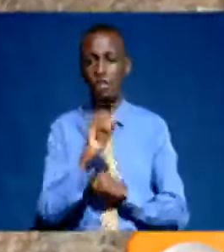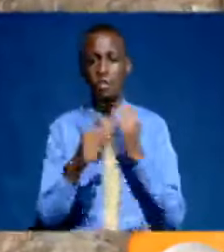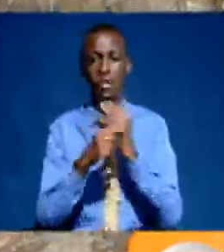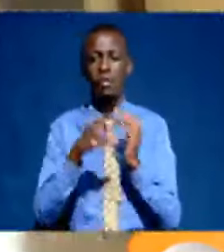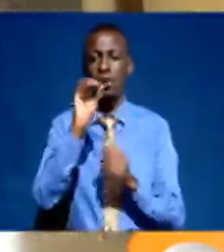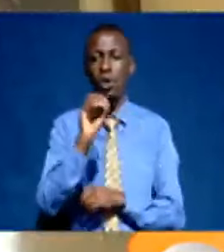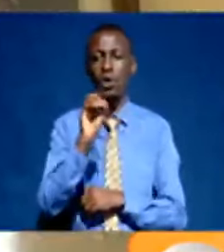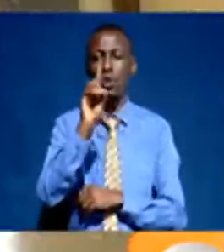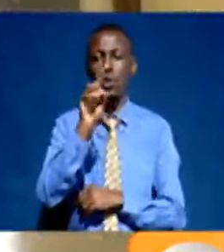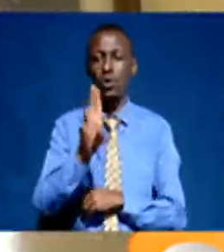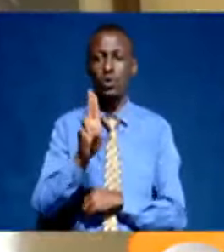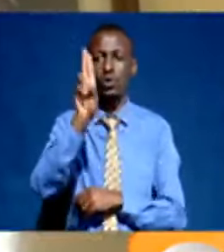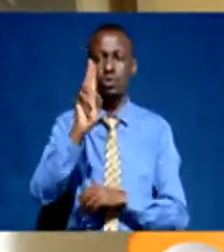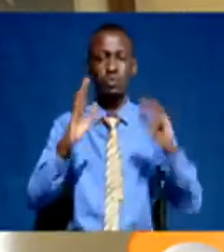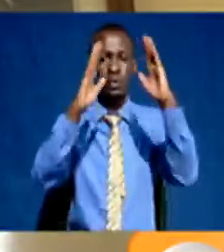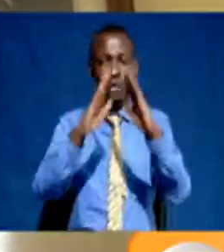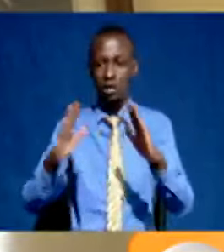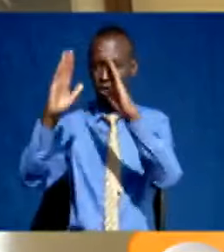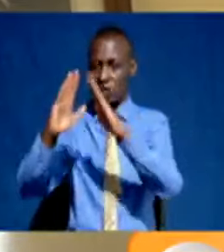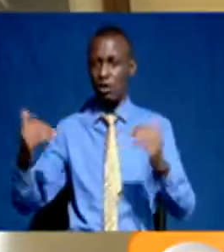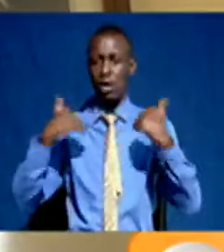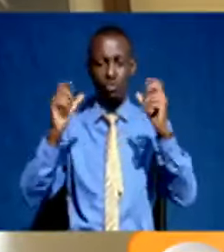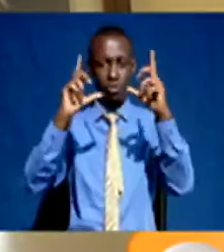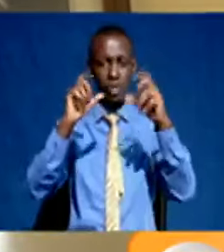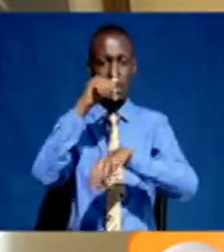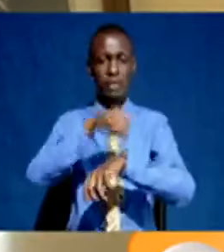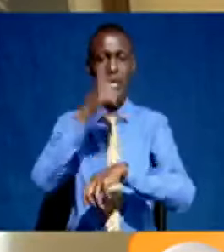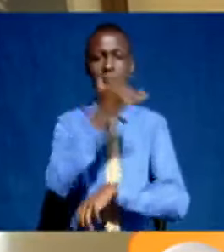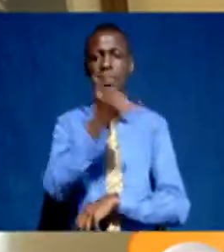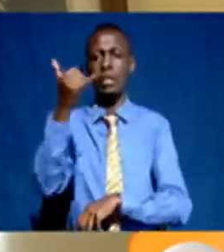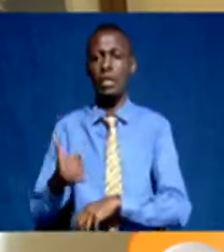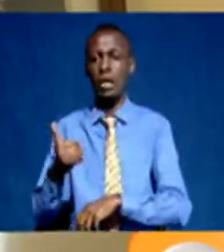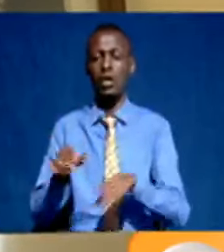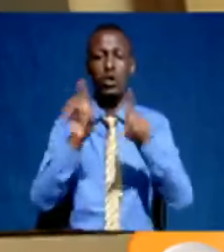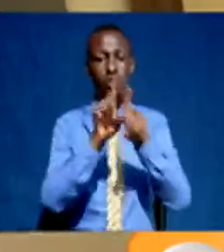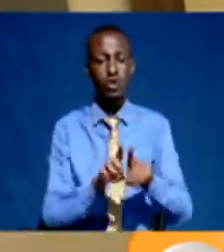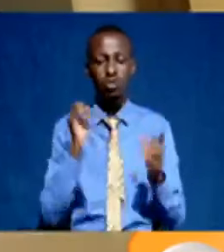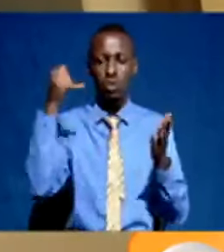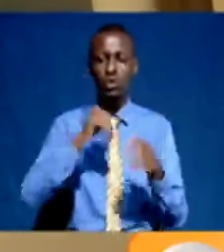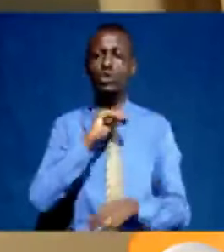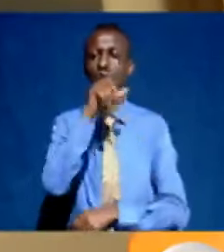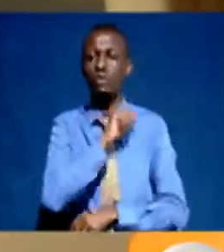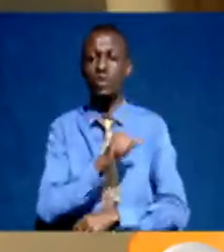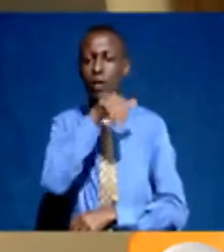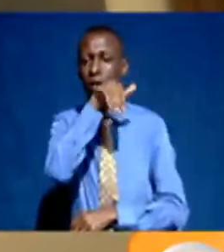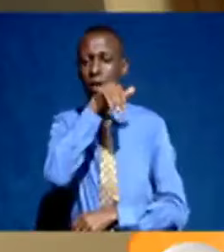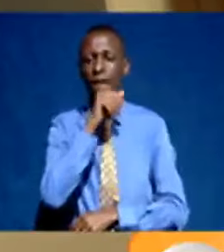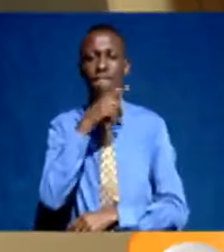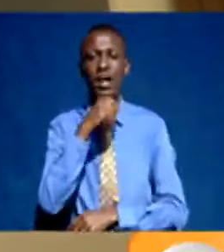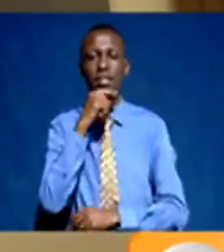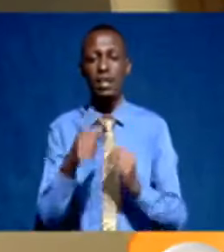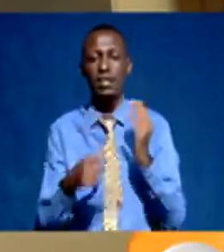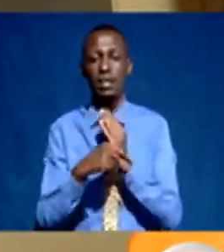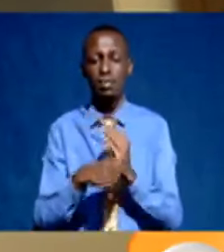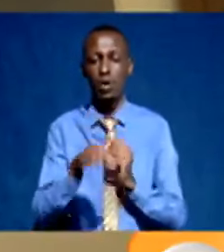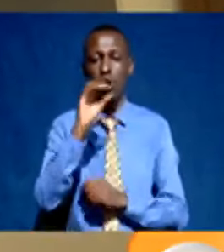his house are decorated with pictures of his youth alongside those of the late Jaramogi Oginga Odinga. Odungi